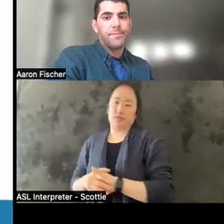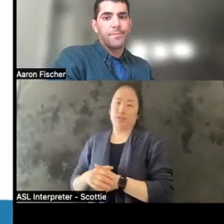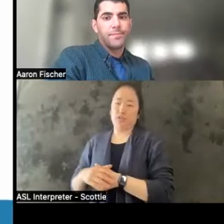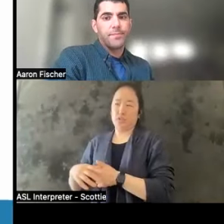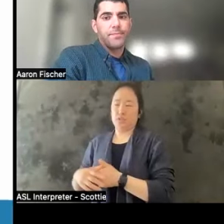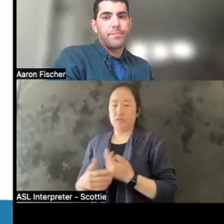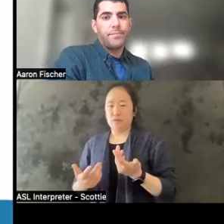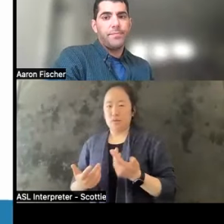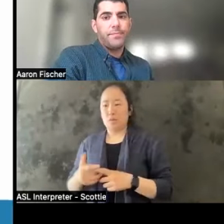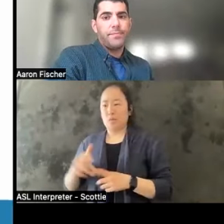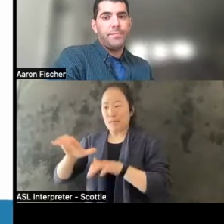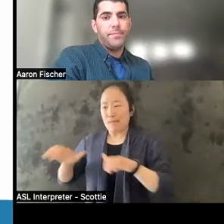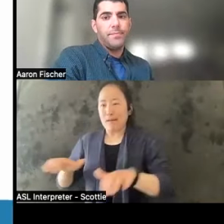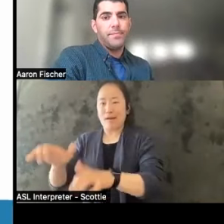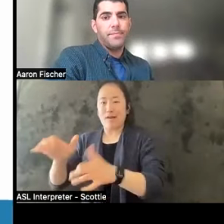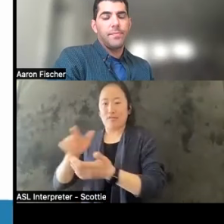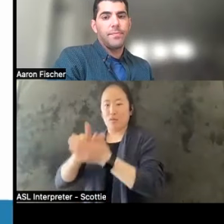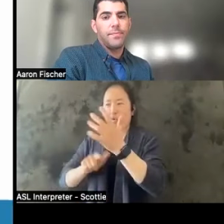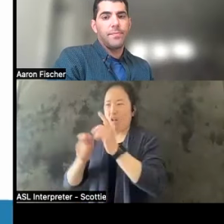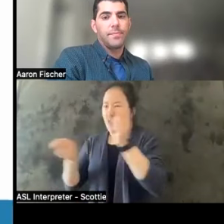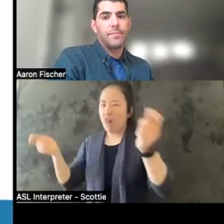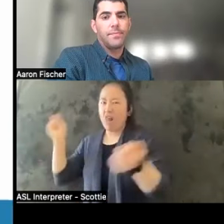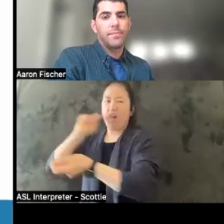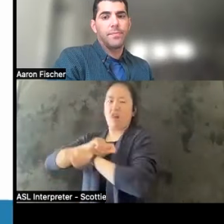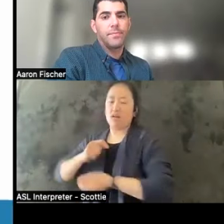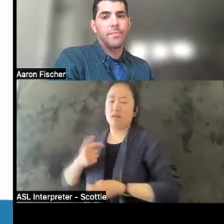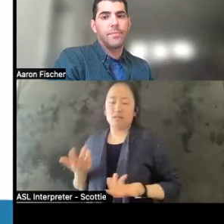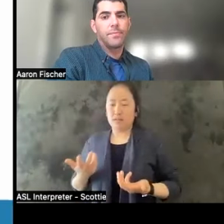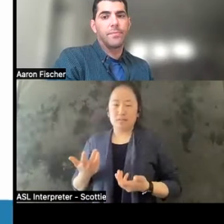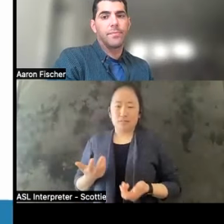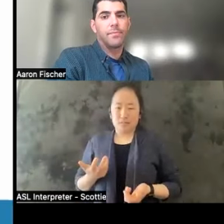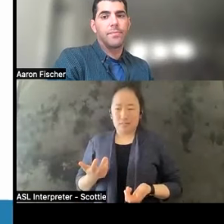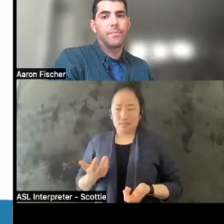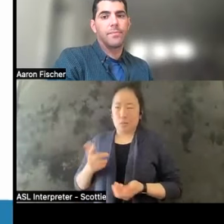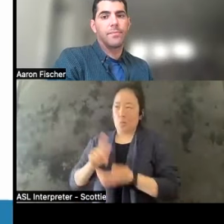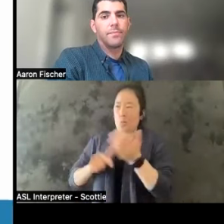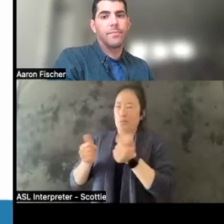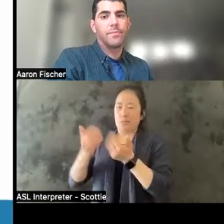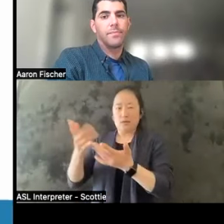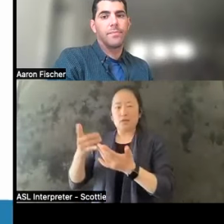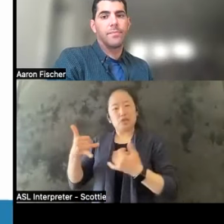or activities or goods or facilities that the entity is providing.